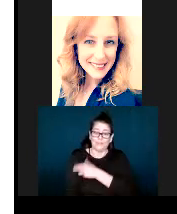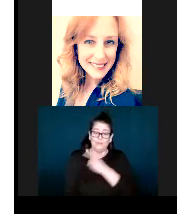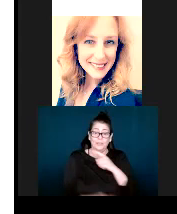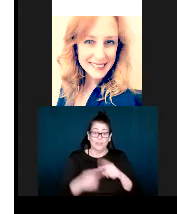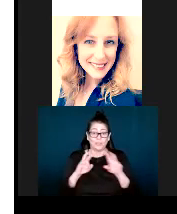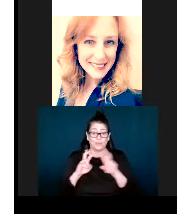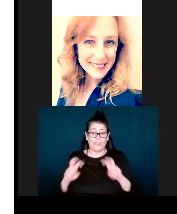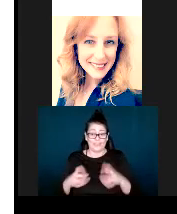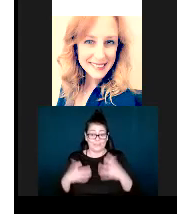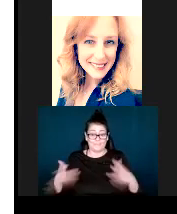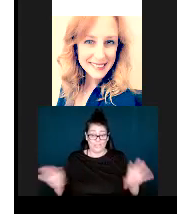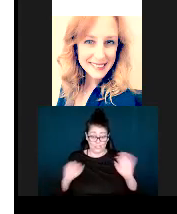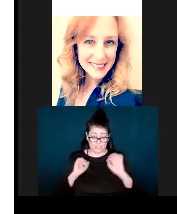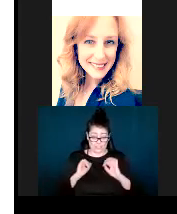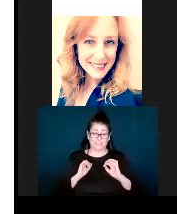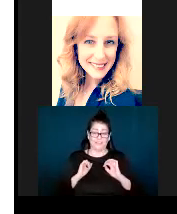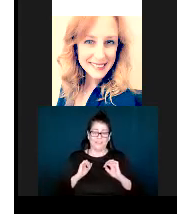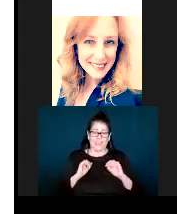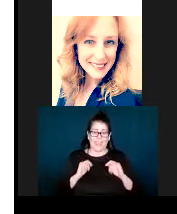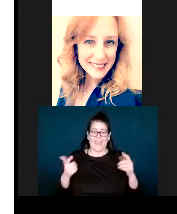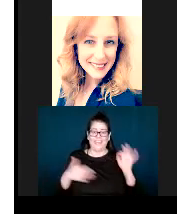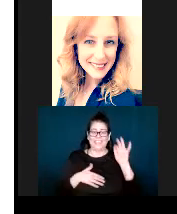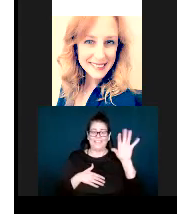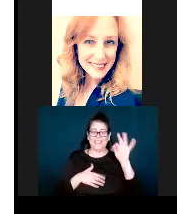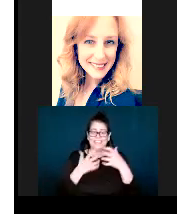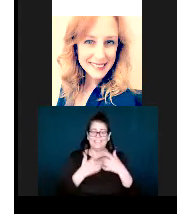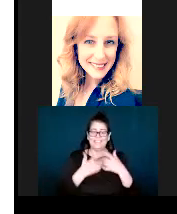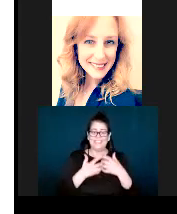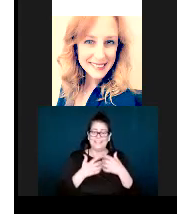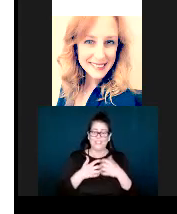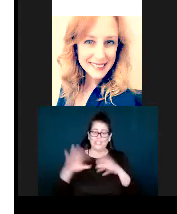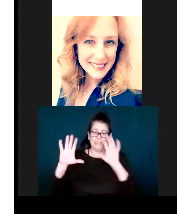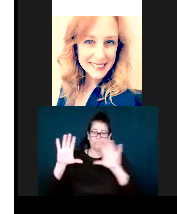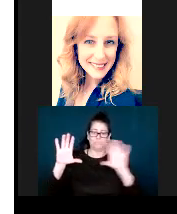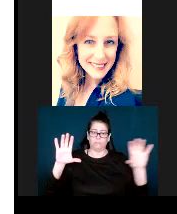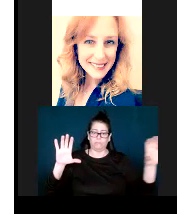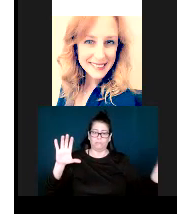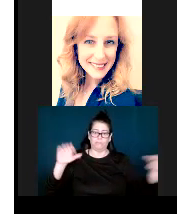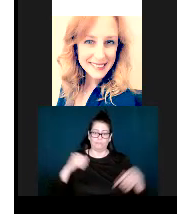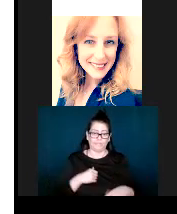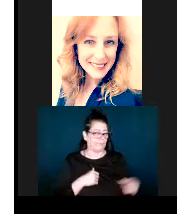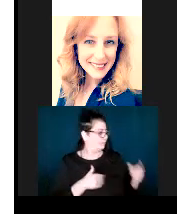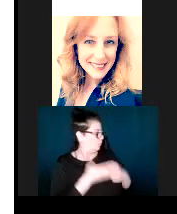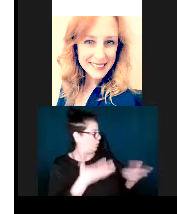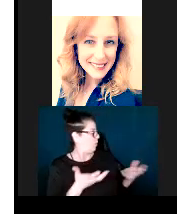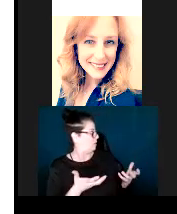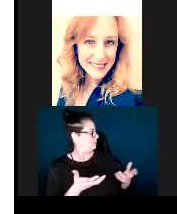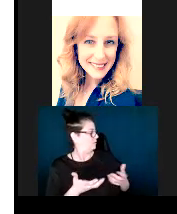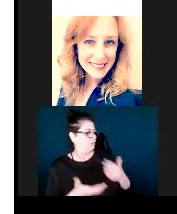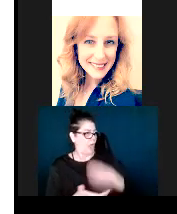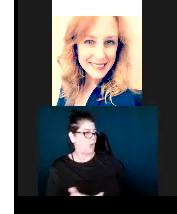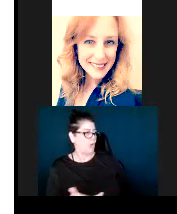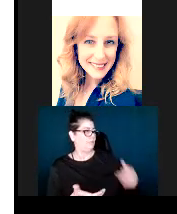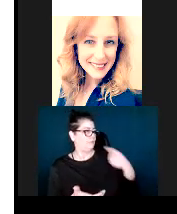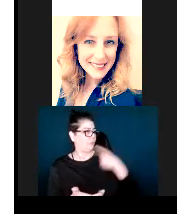huge bank of vending machines on the way out. And I was like, I would just hand them a pile of quarters. I was like, what do you want? Like, are you hungry? Are you thirsty? Sometimes